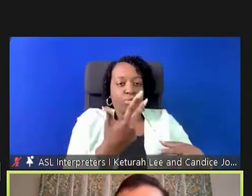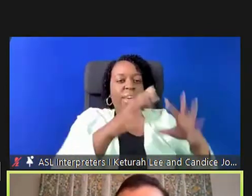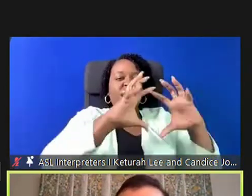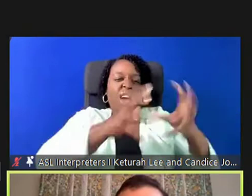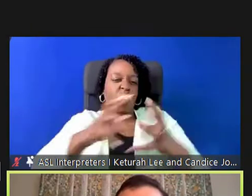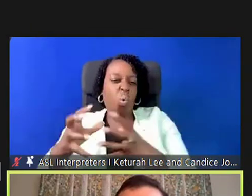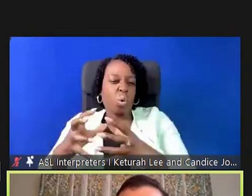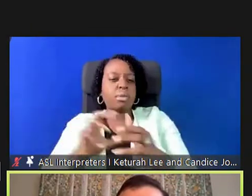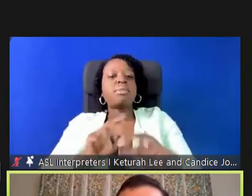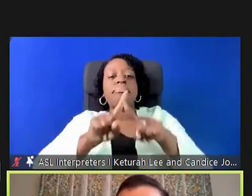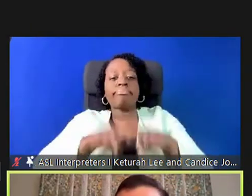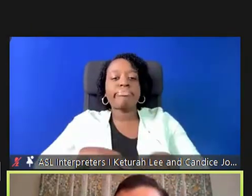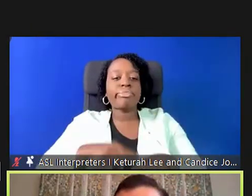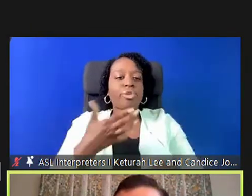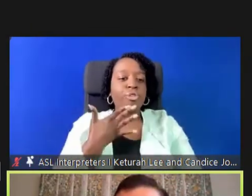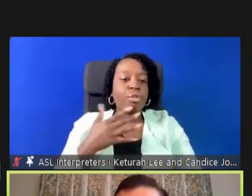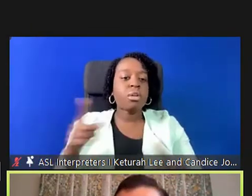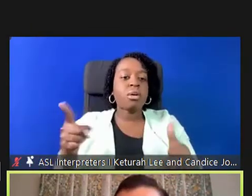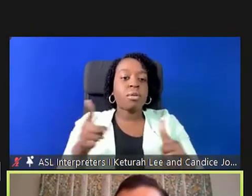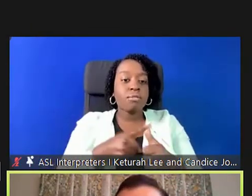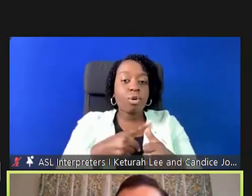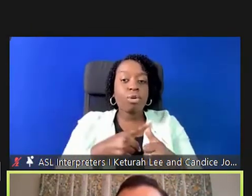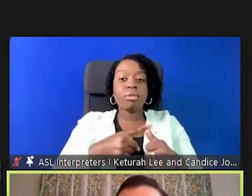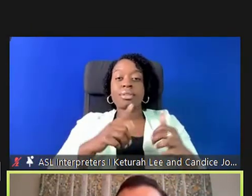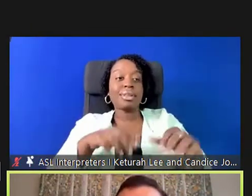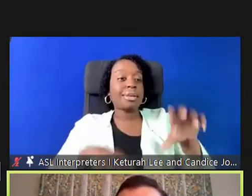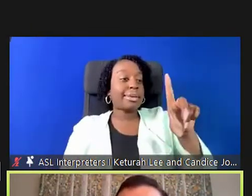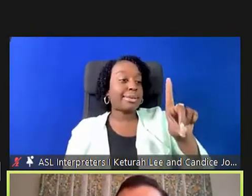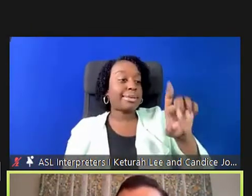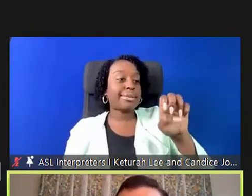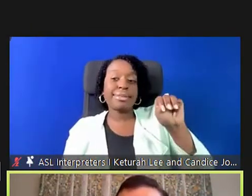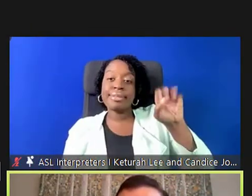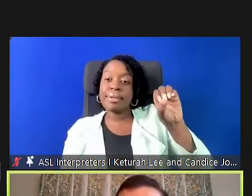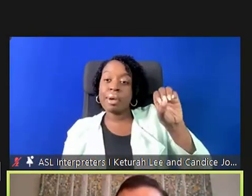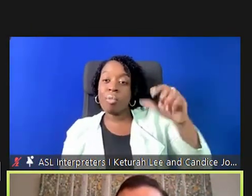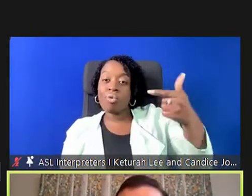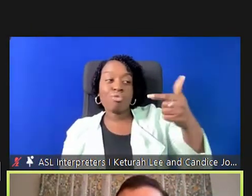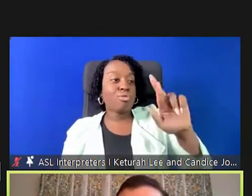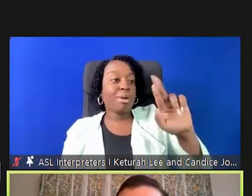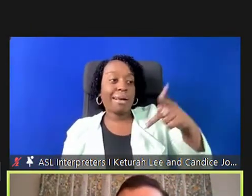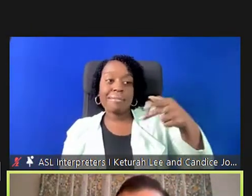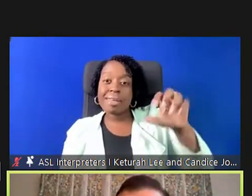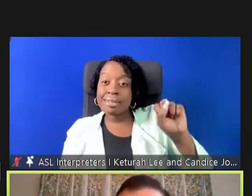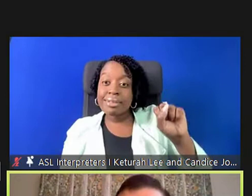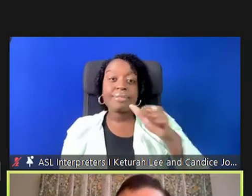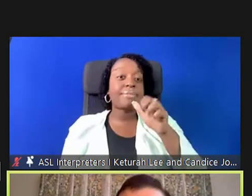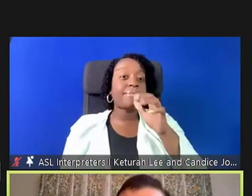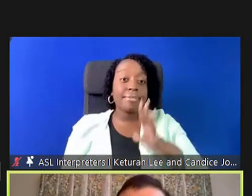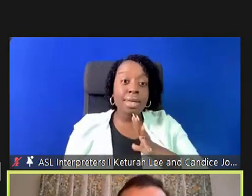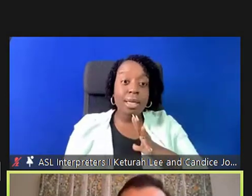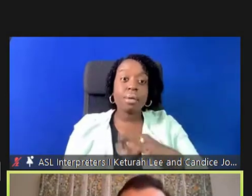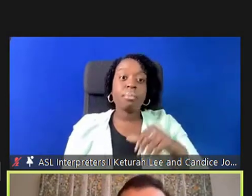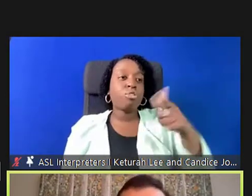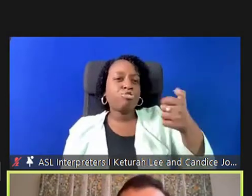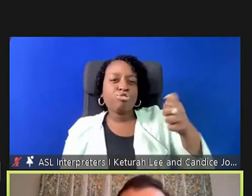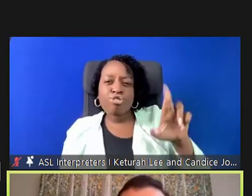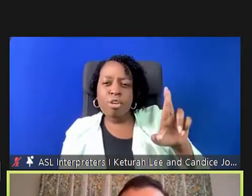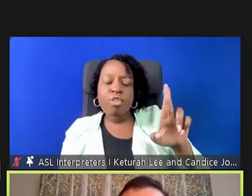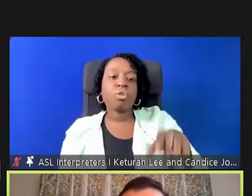First, there were sociodemographic risk factors, including female gender, being unmarried, and